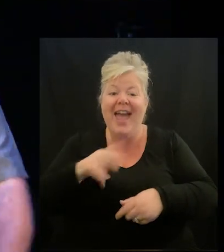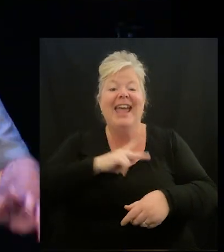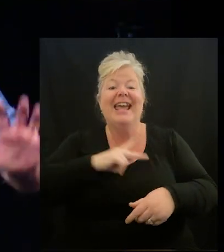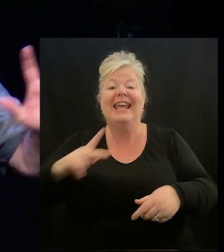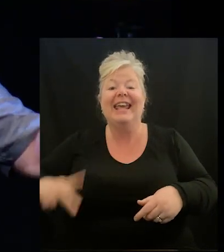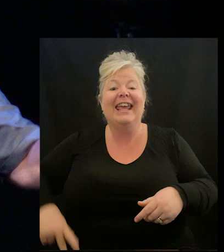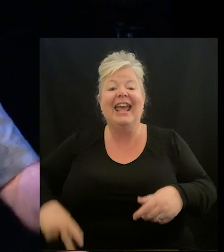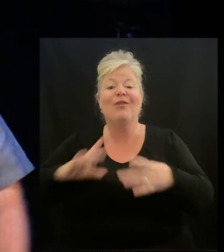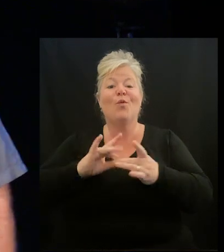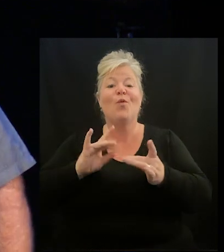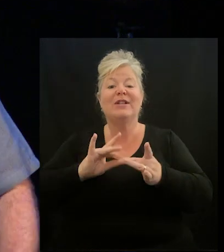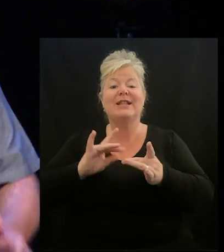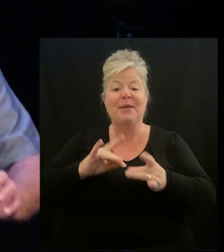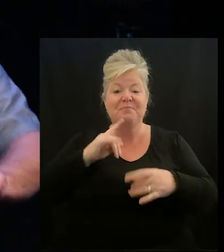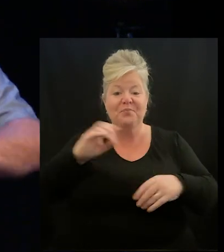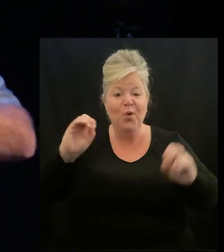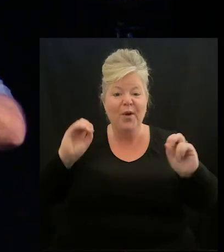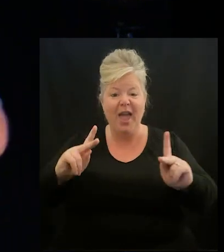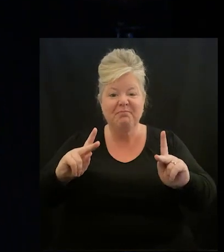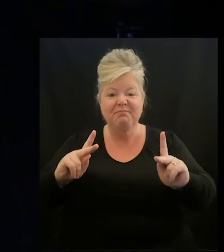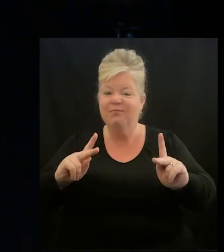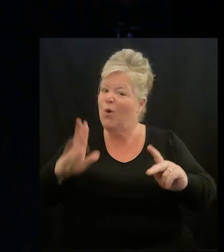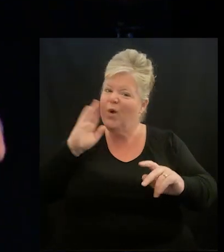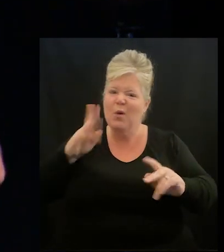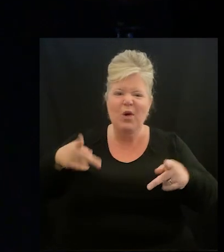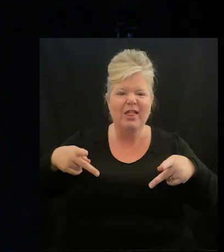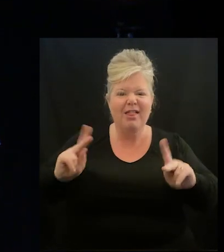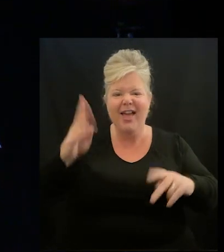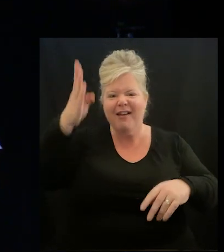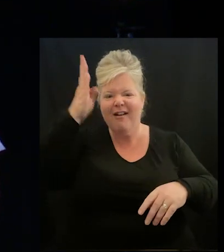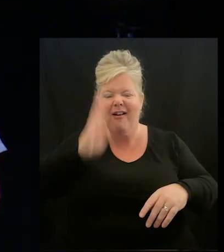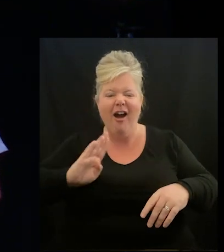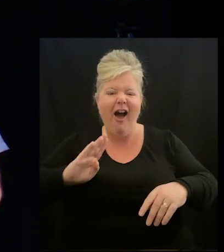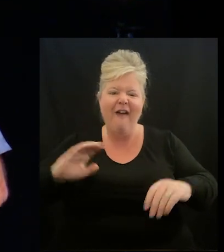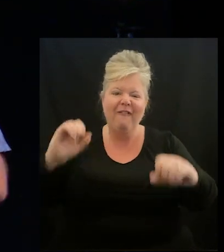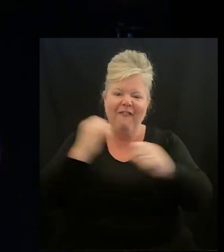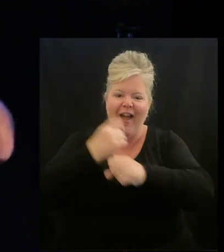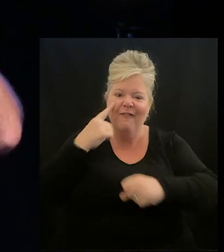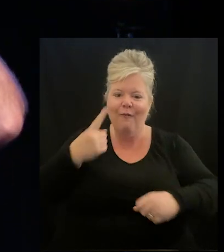He says, you know what we're going to do? This is how we're going to let God fight this battle.